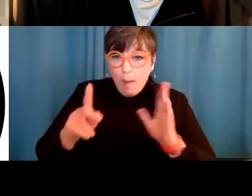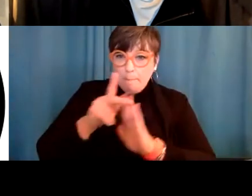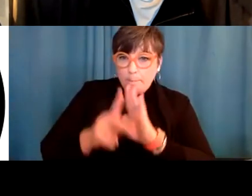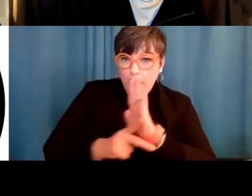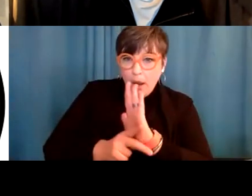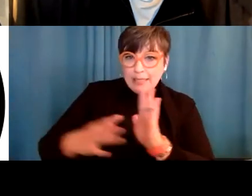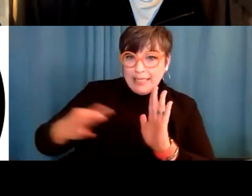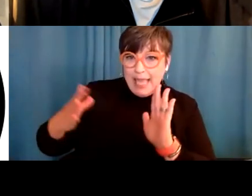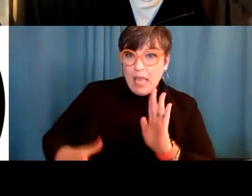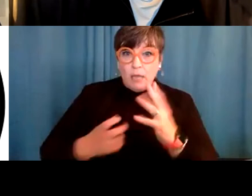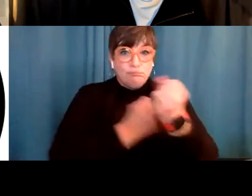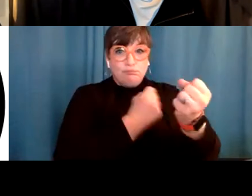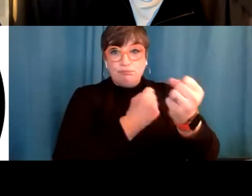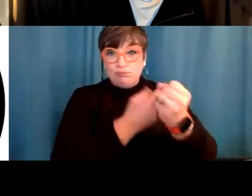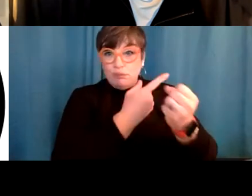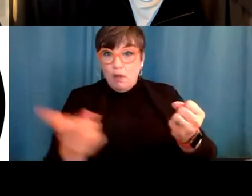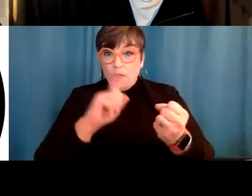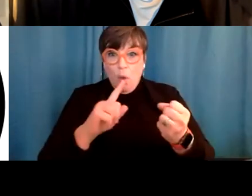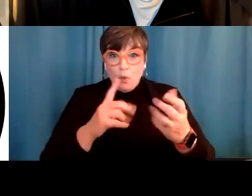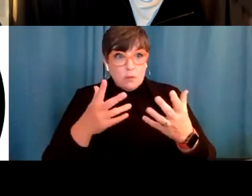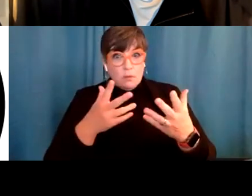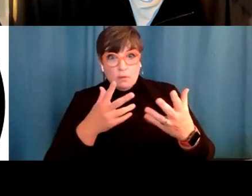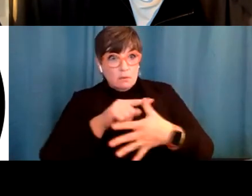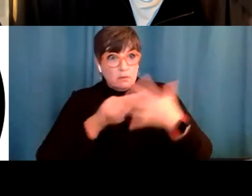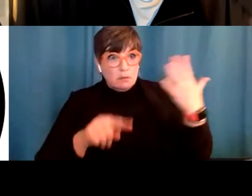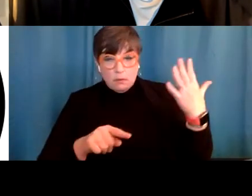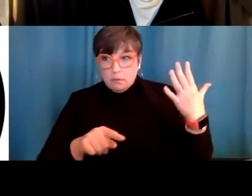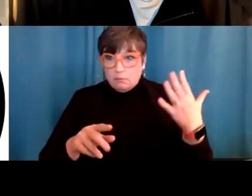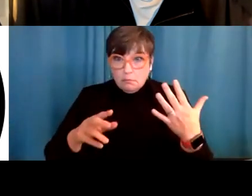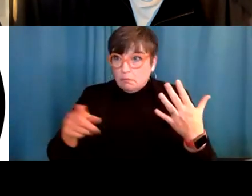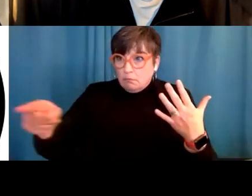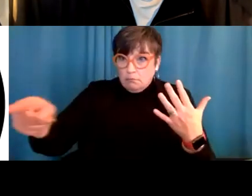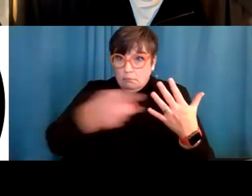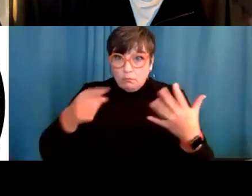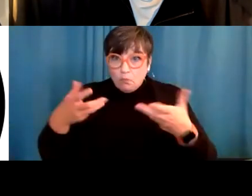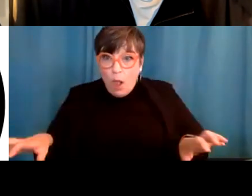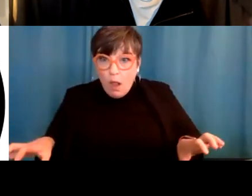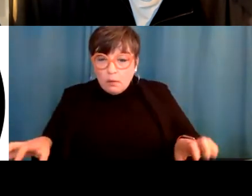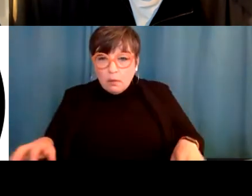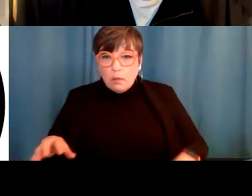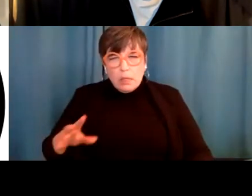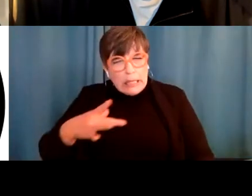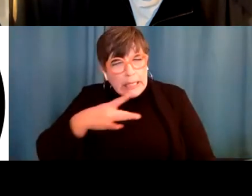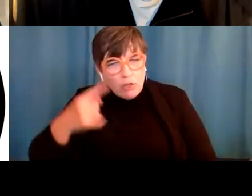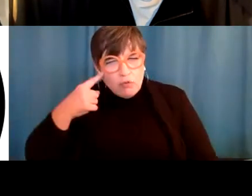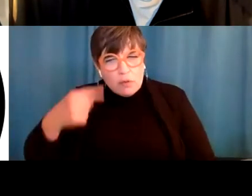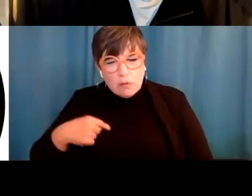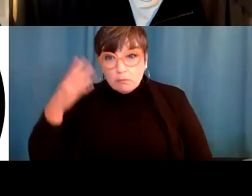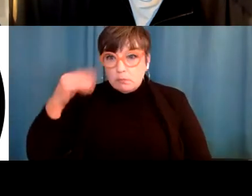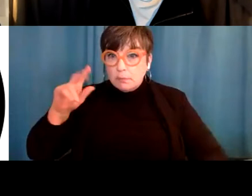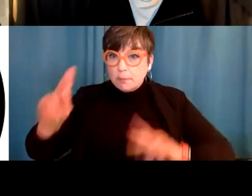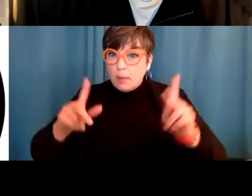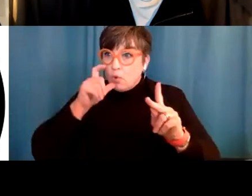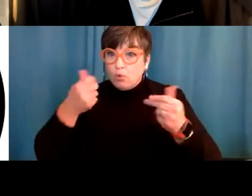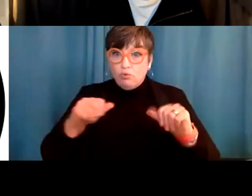these voters would be supporting at the ballot box. And what's peculiar to me is that for many of these people who are either trying to suppress their